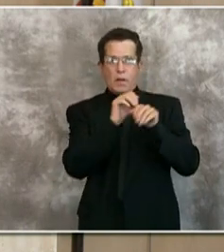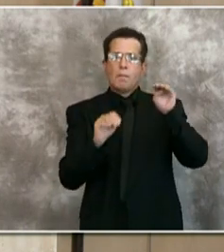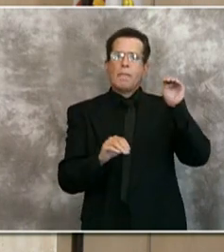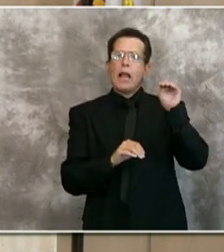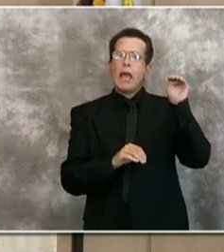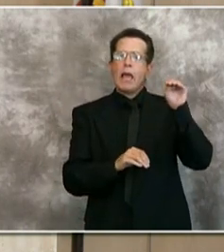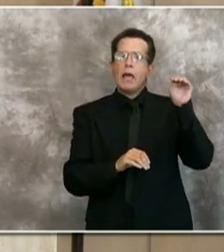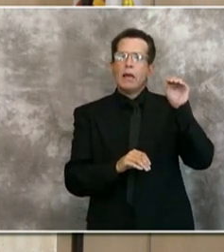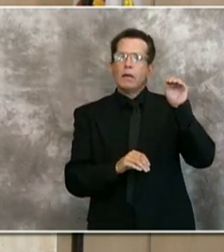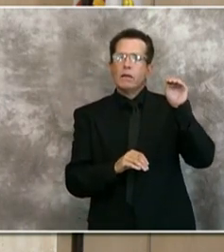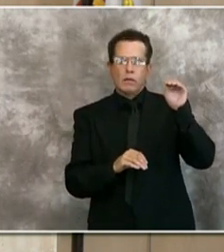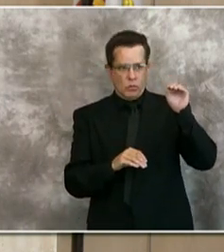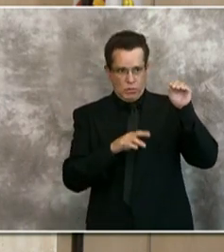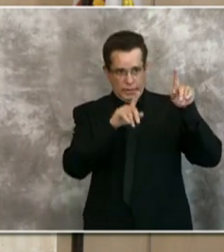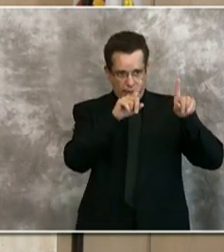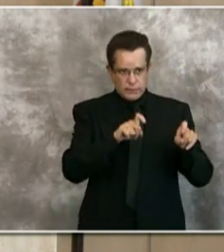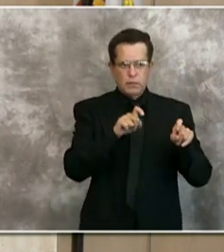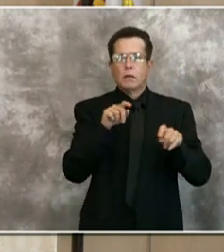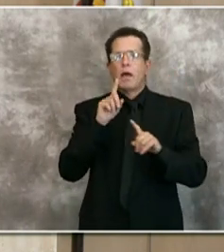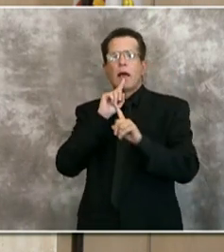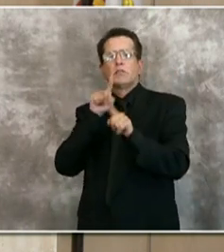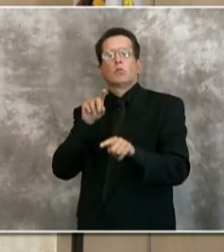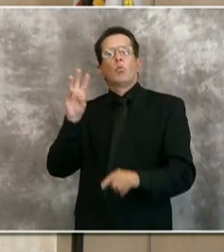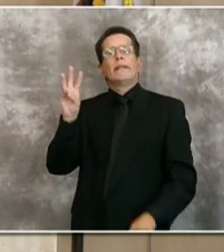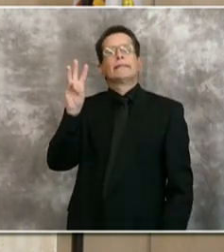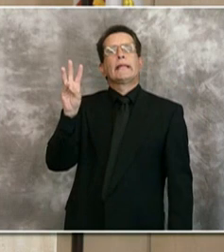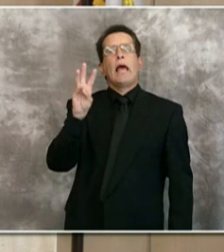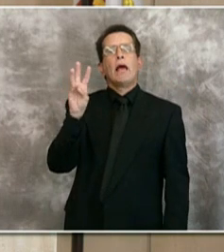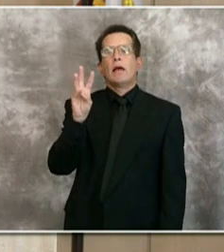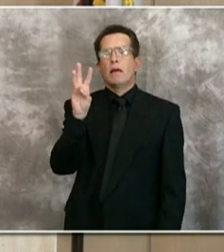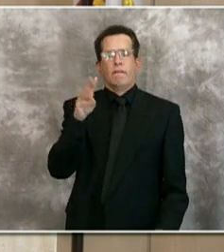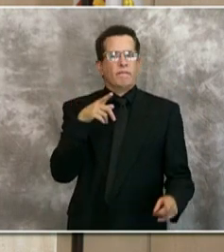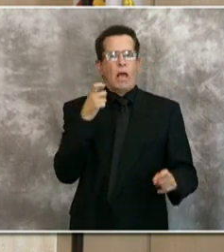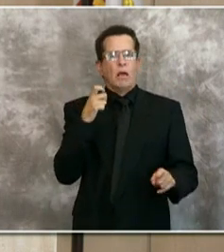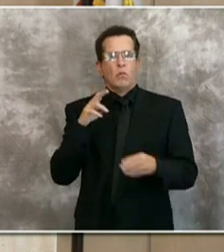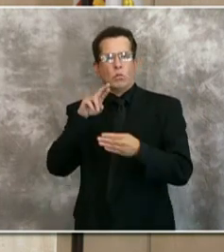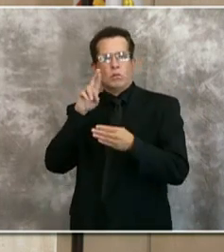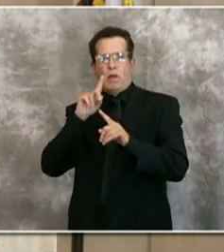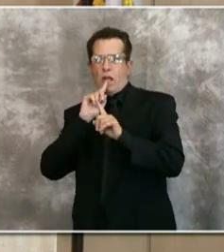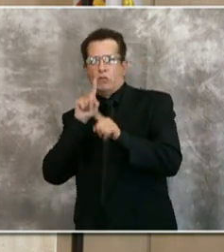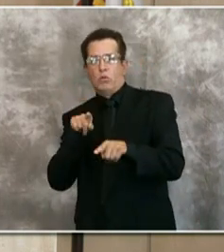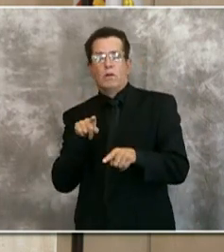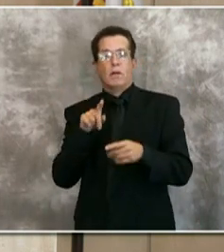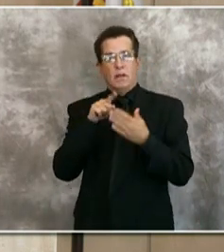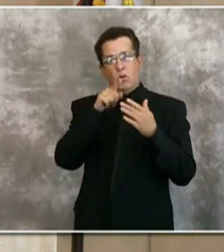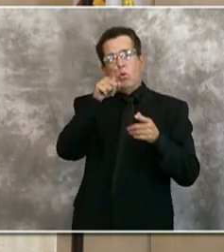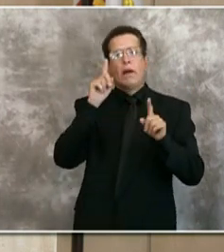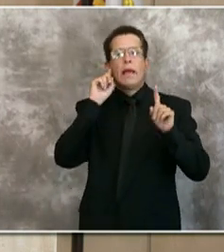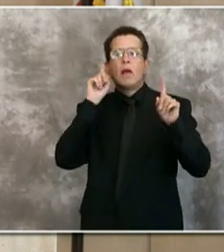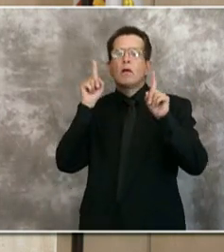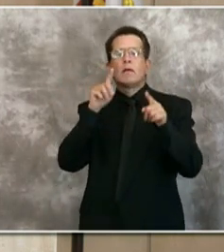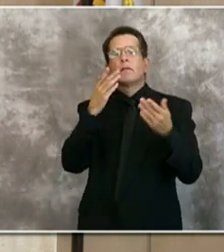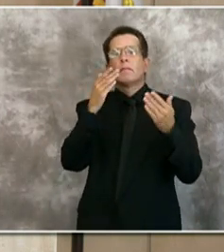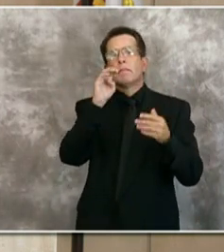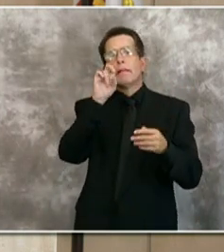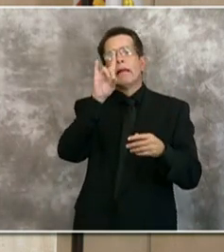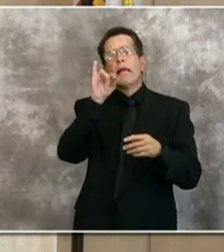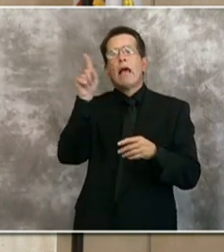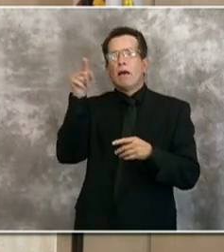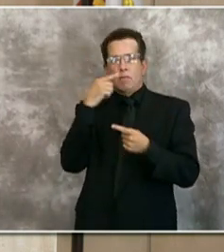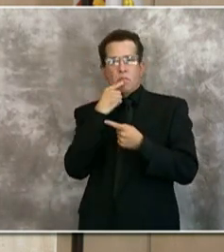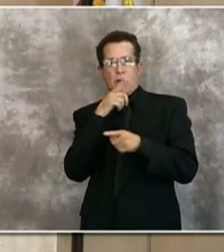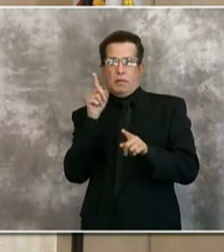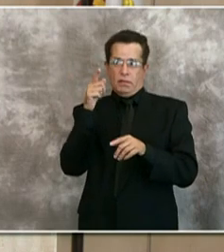have the result back on Wednesday. Again, you guys hear about, the media might hear about